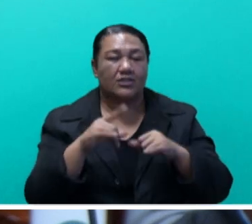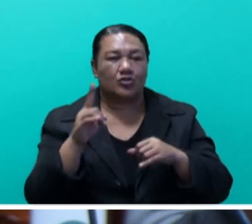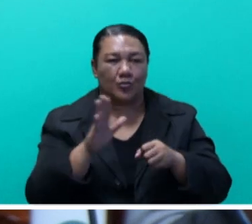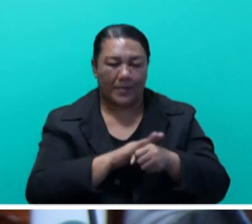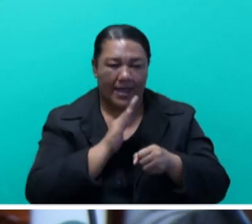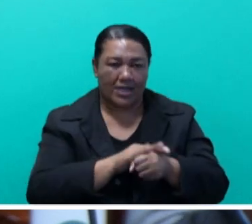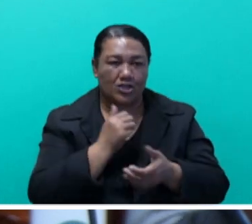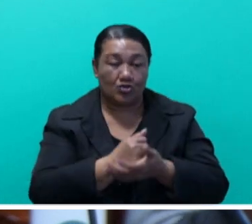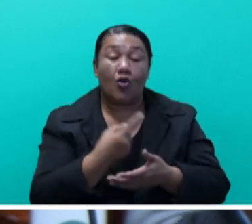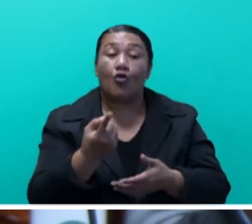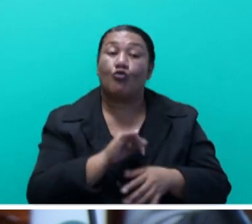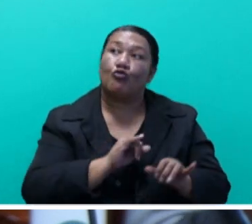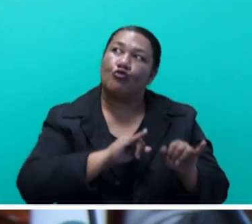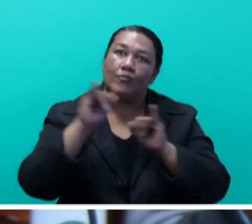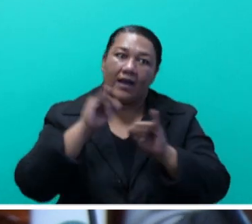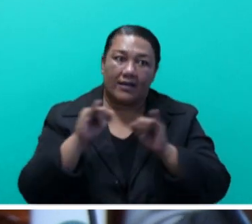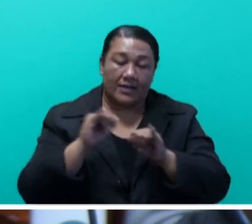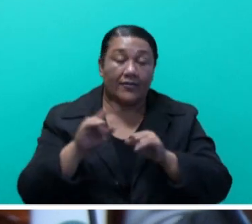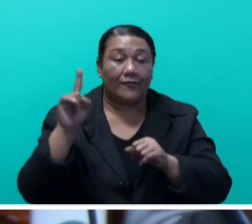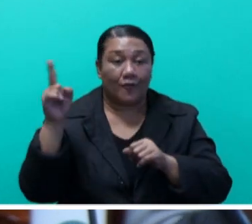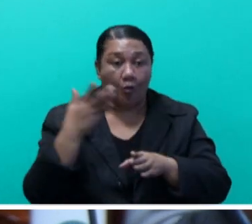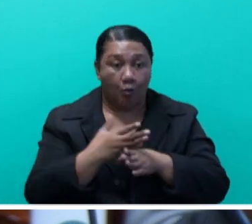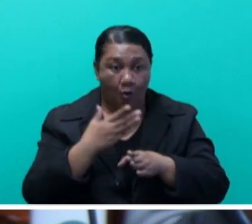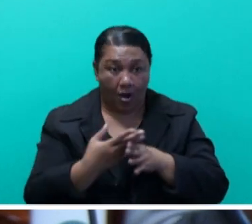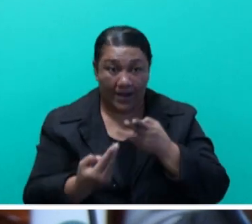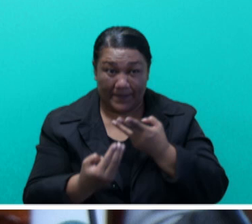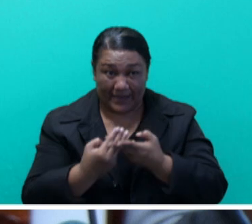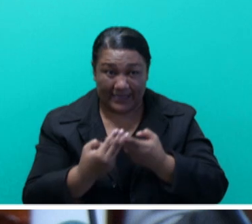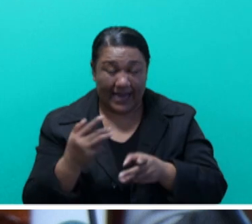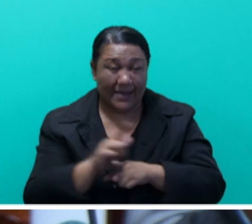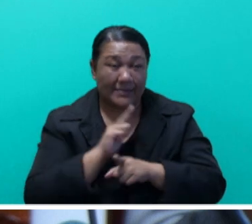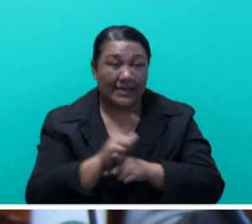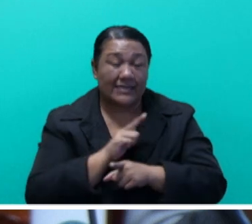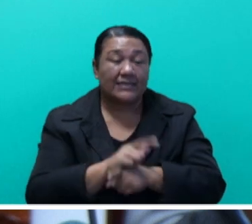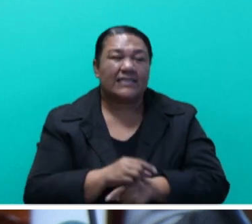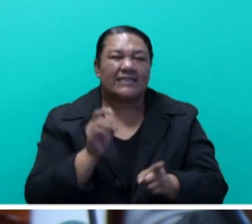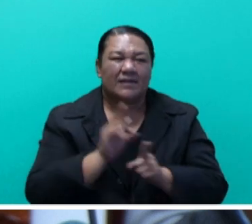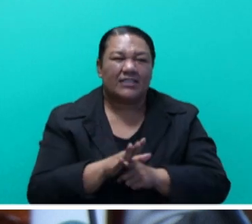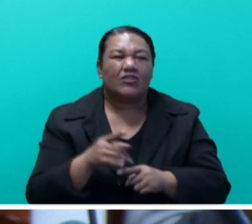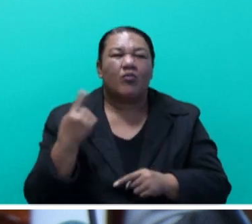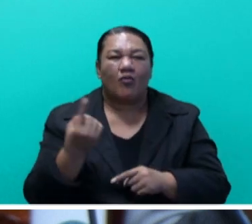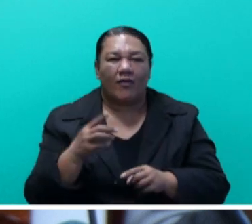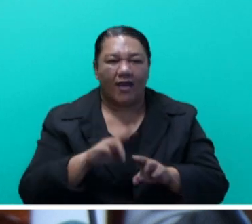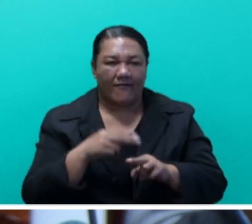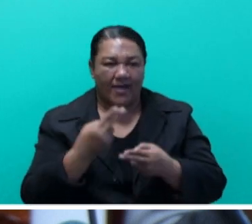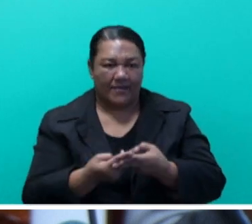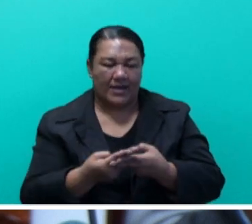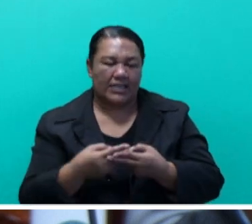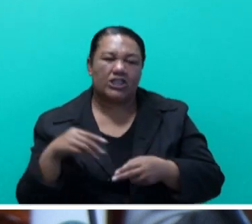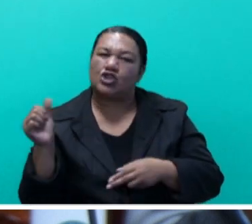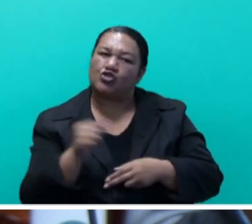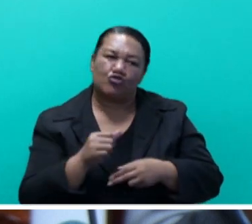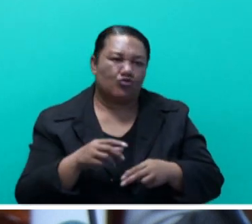workers, including labor mobility workers who have been exploited at work, to extend their visa